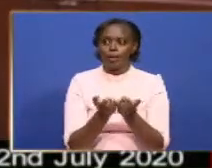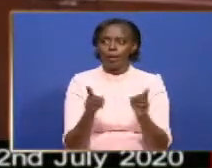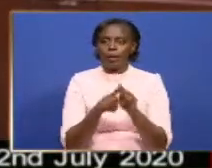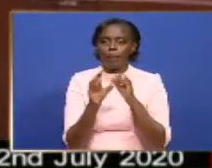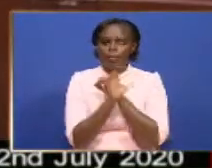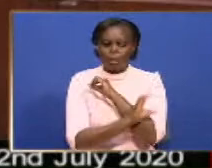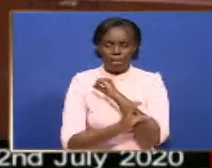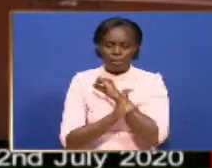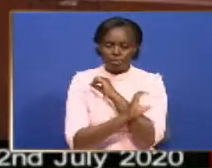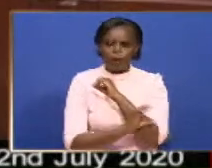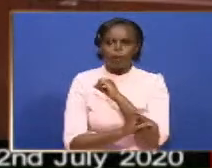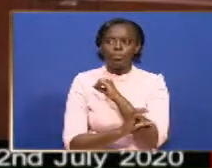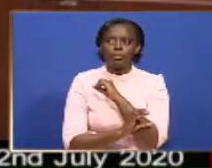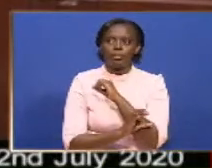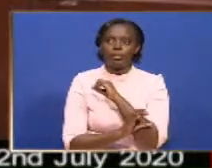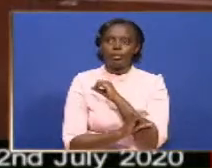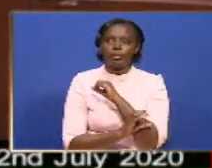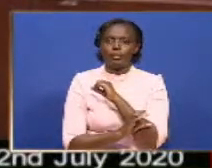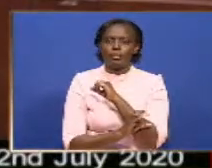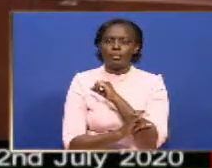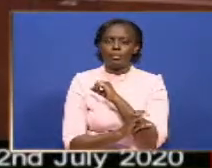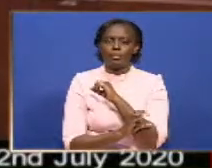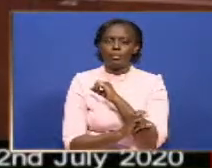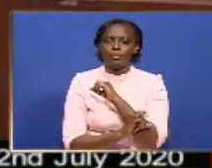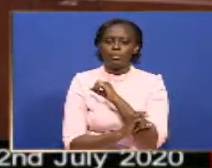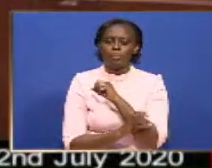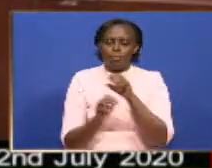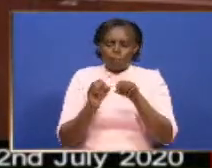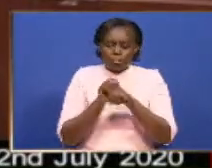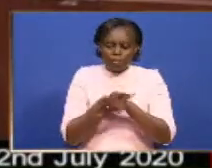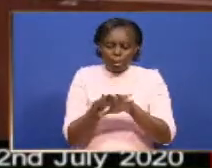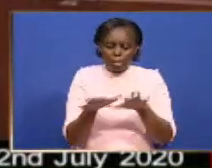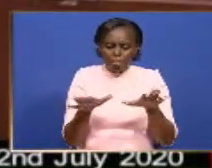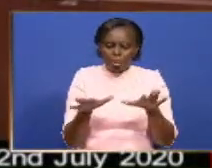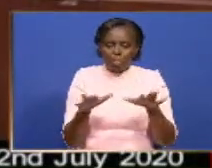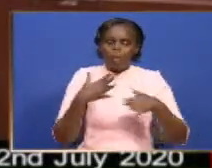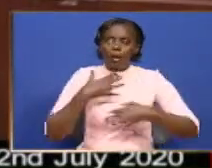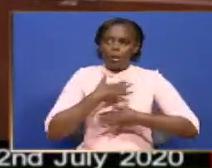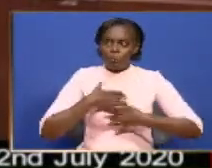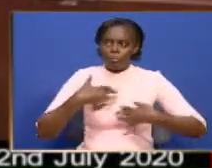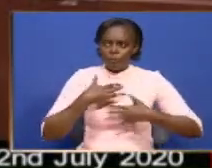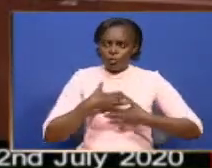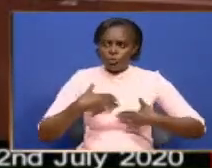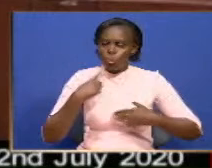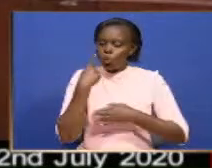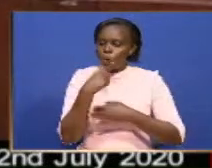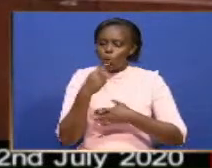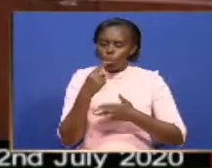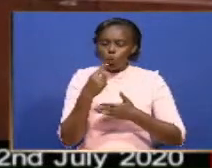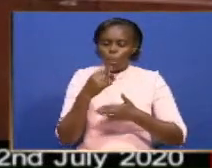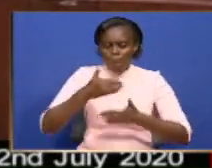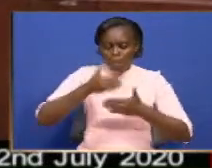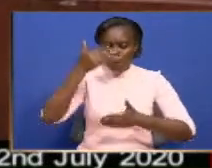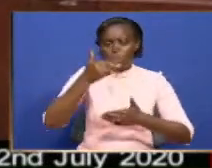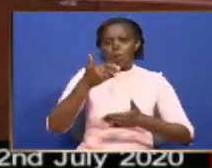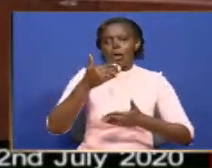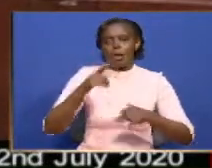country, to integrate those refugees who are within our borders